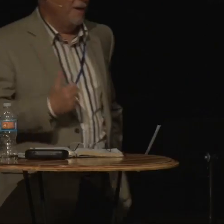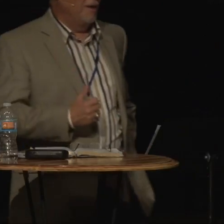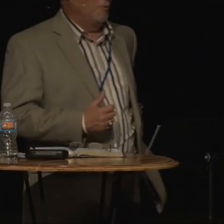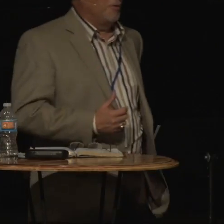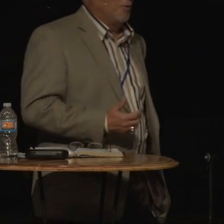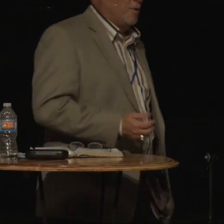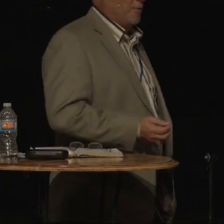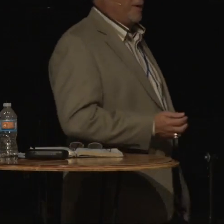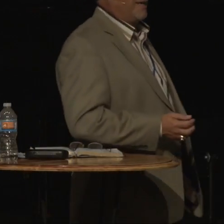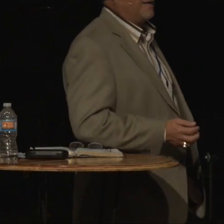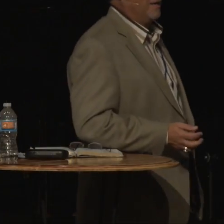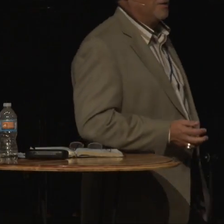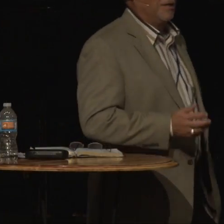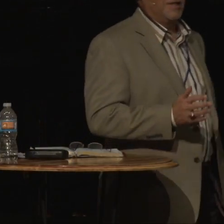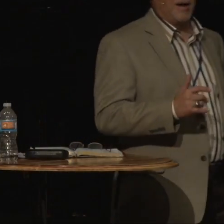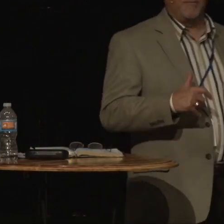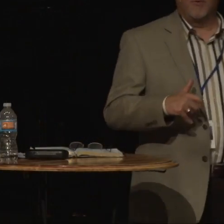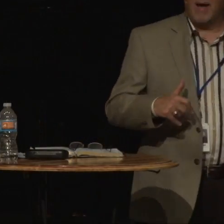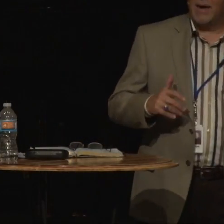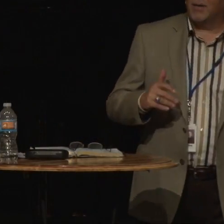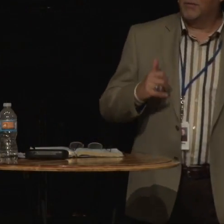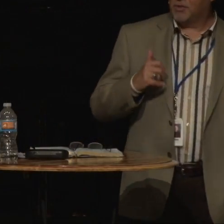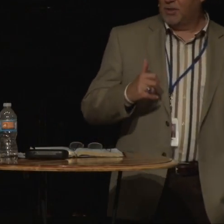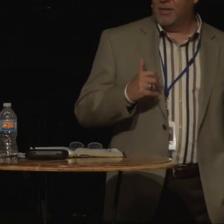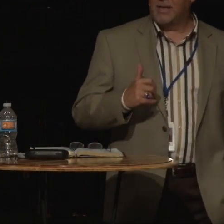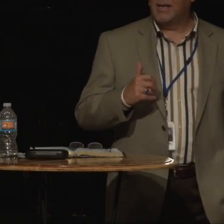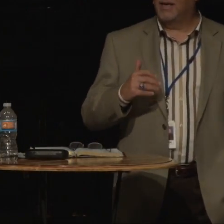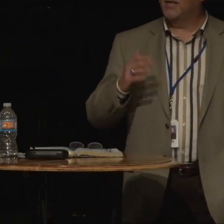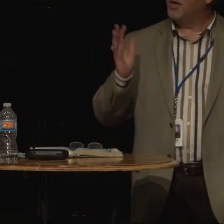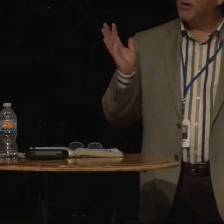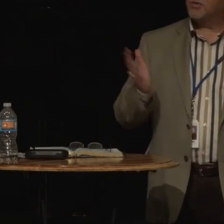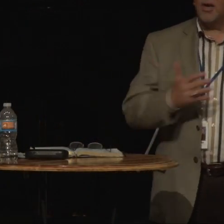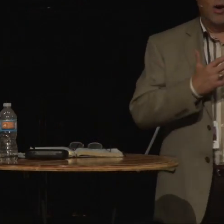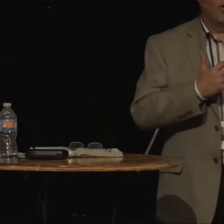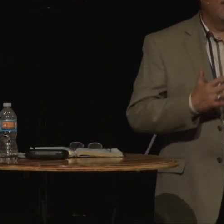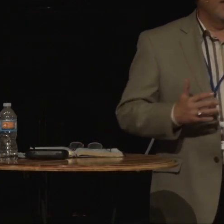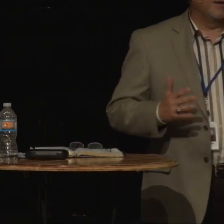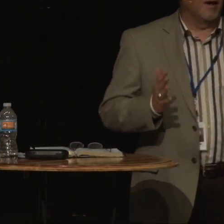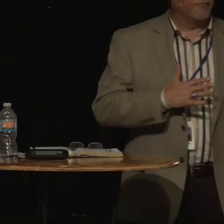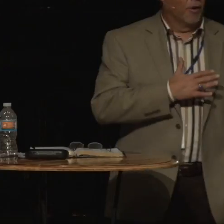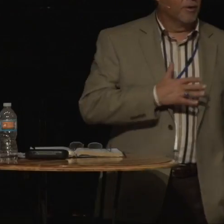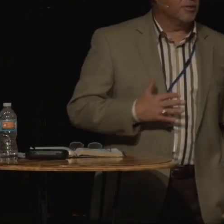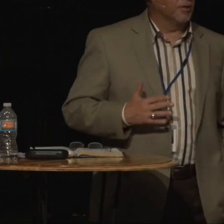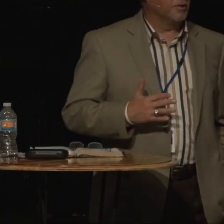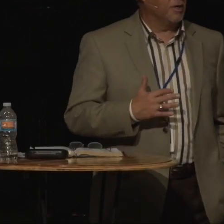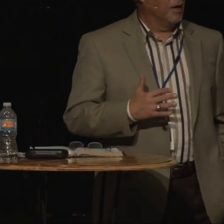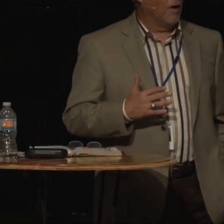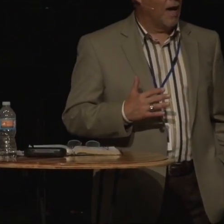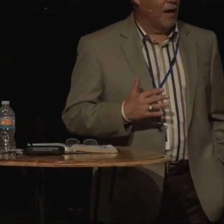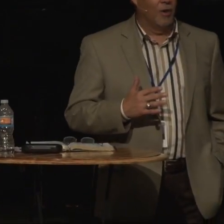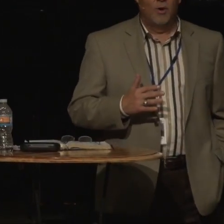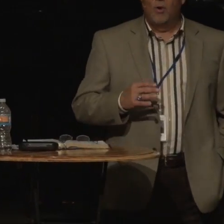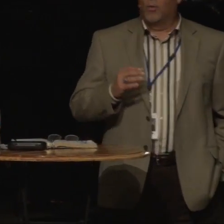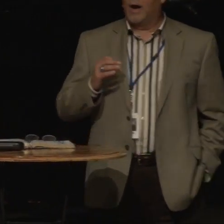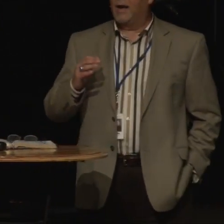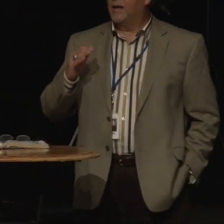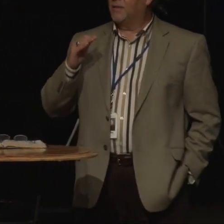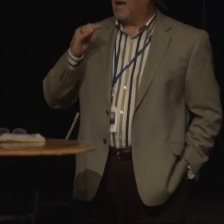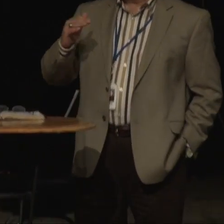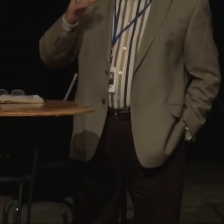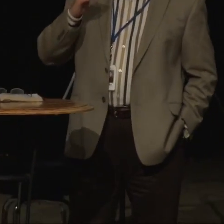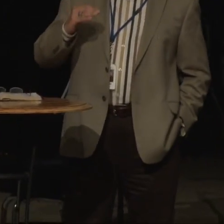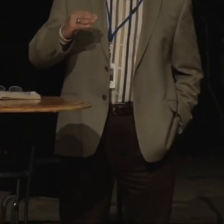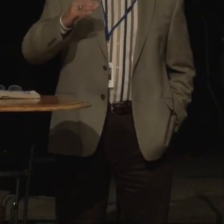two with the word ridiculous in them, I'm reminded of a series I did years ago at my former church in Ohio where